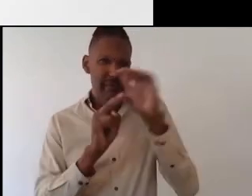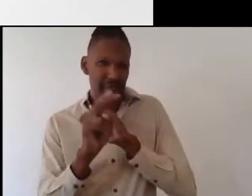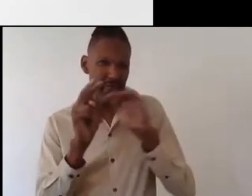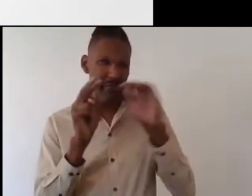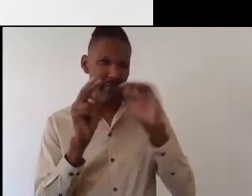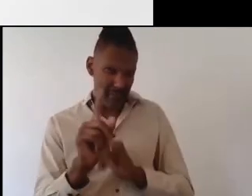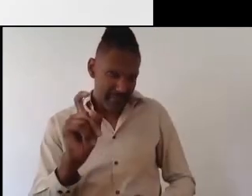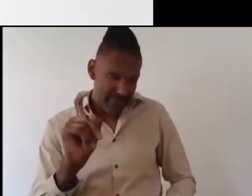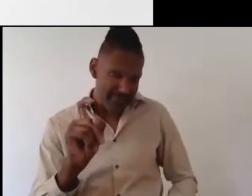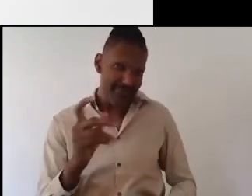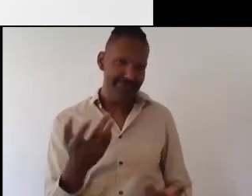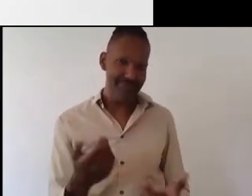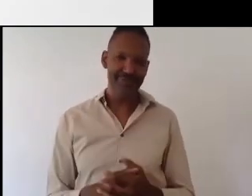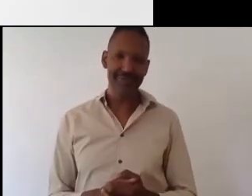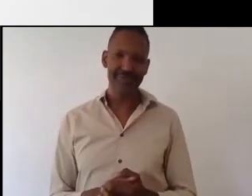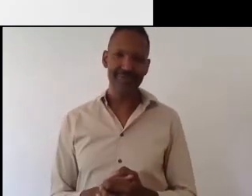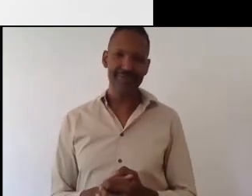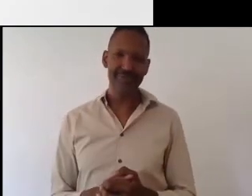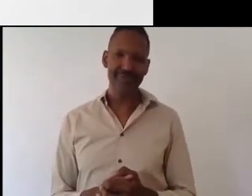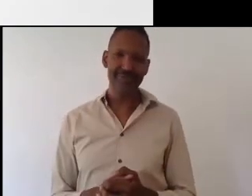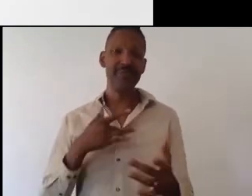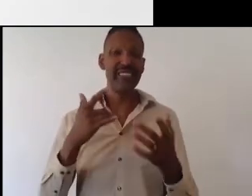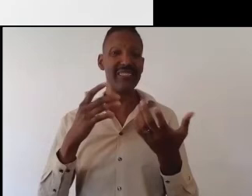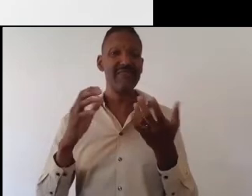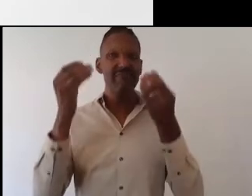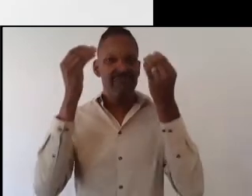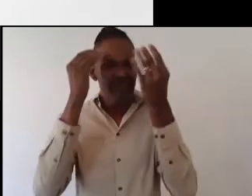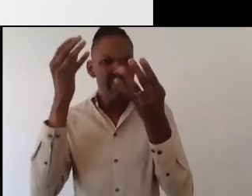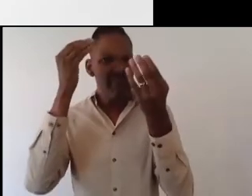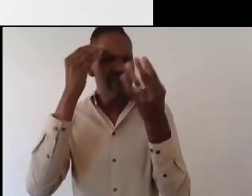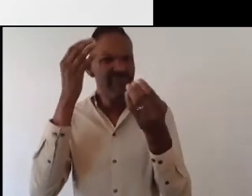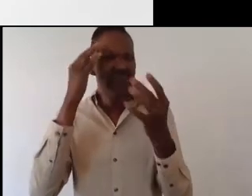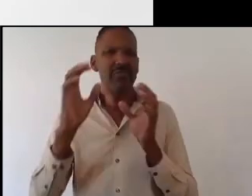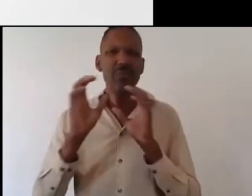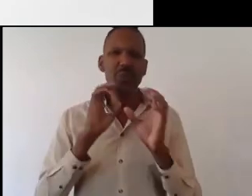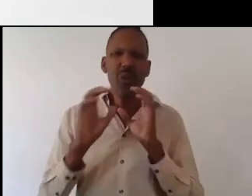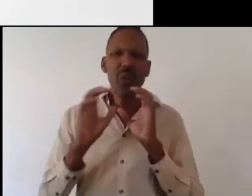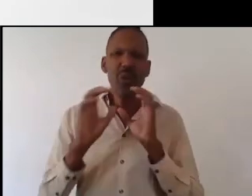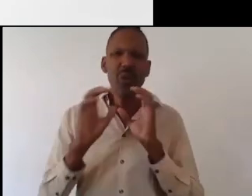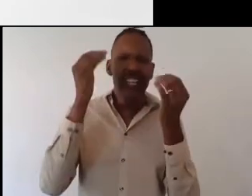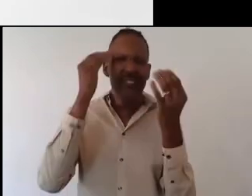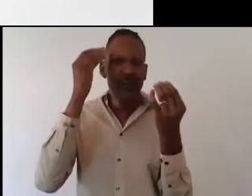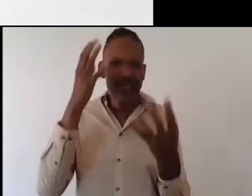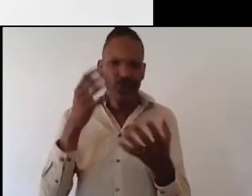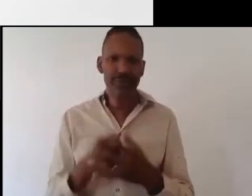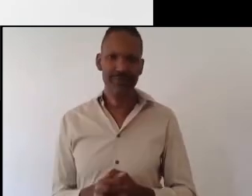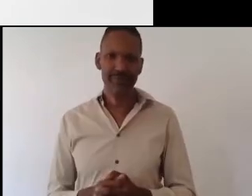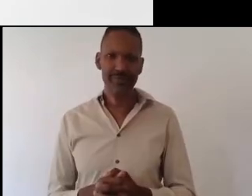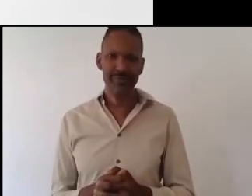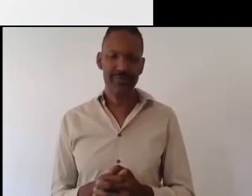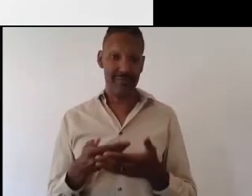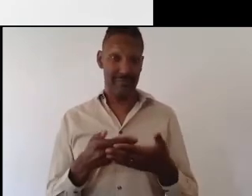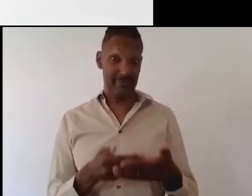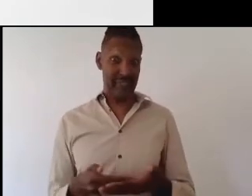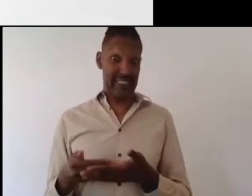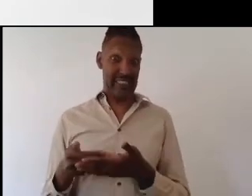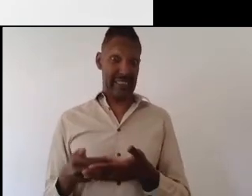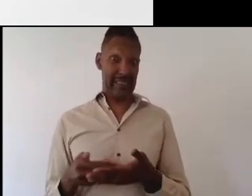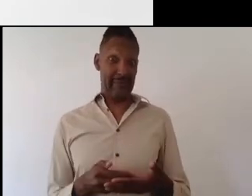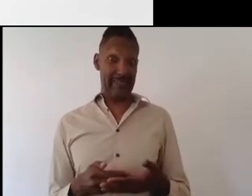investigations. Clearly, as that first slide with the quote from the White House says, infants start out not doing this